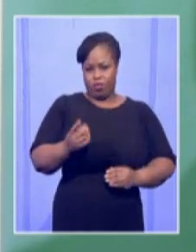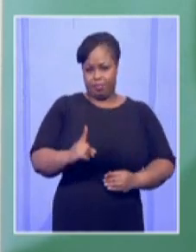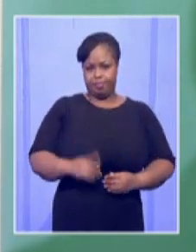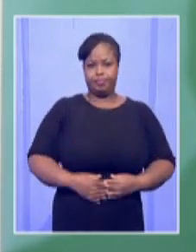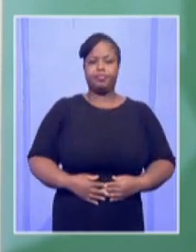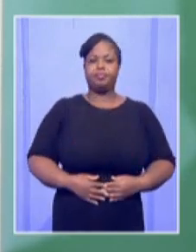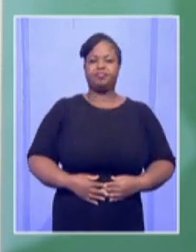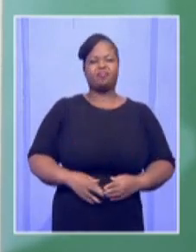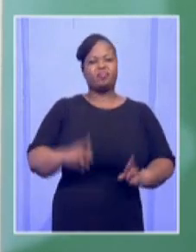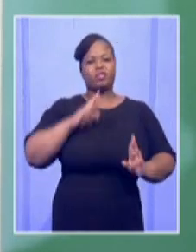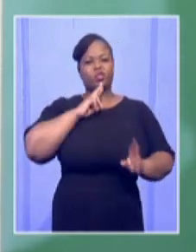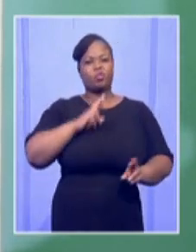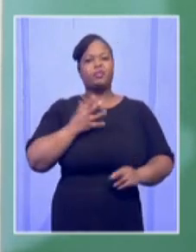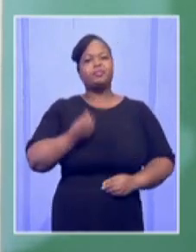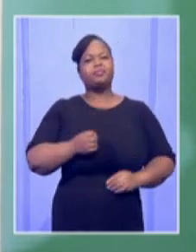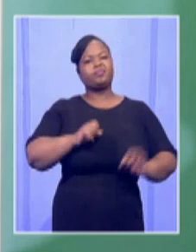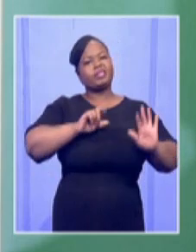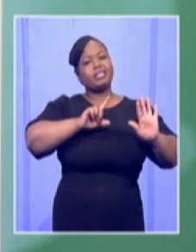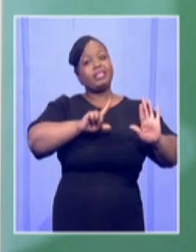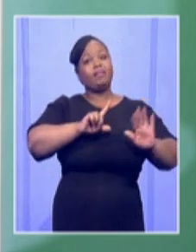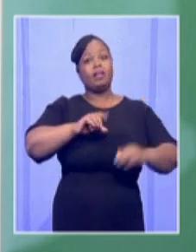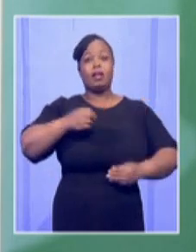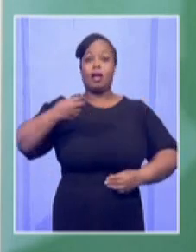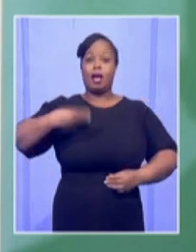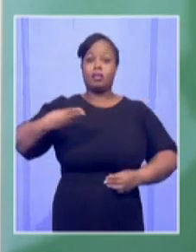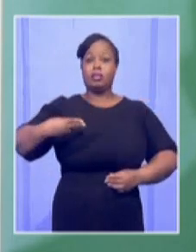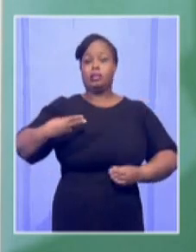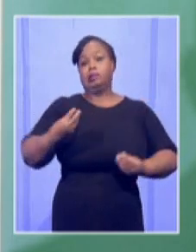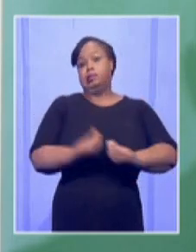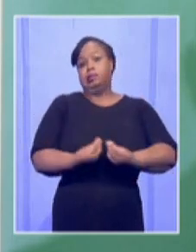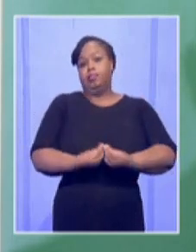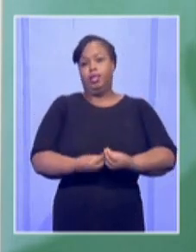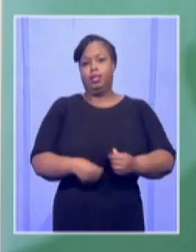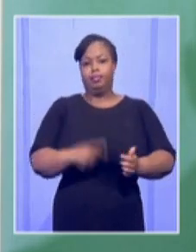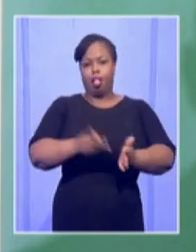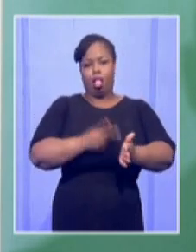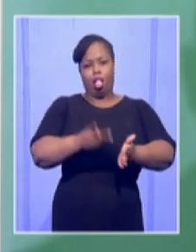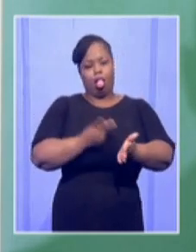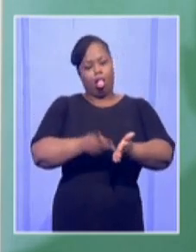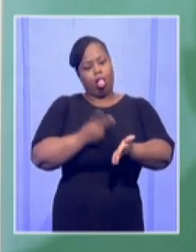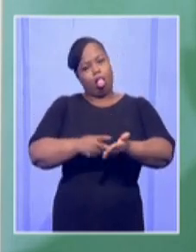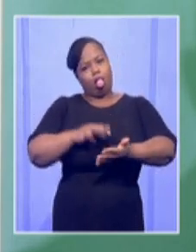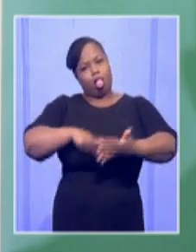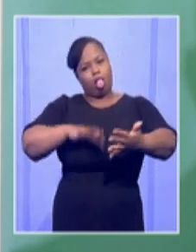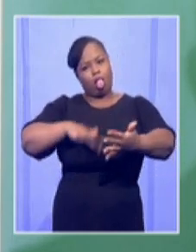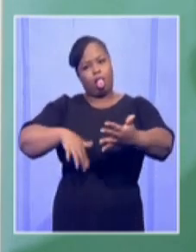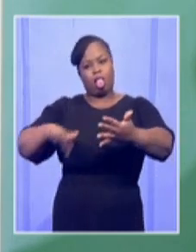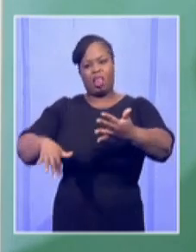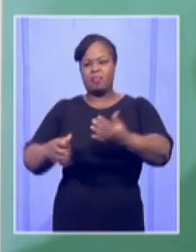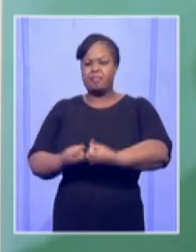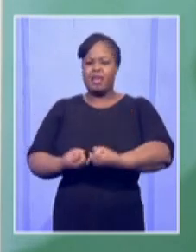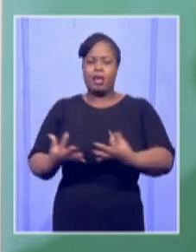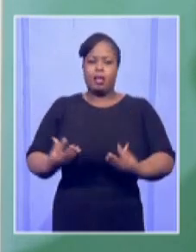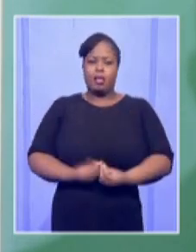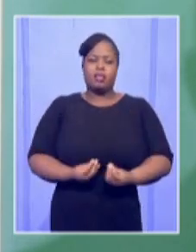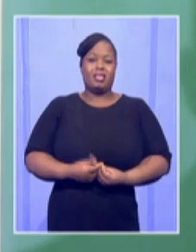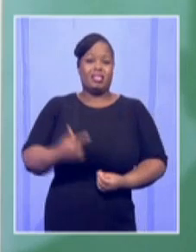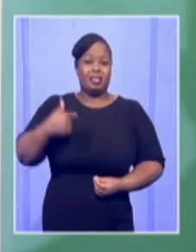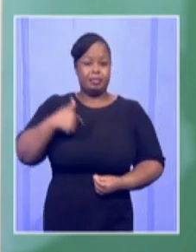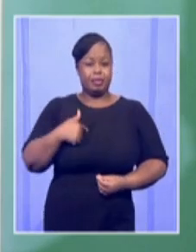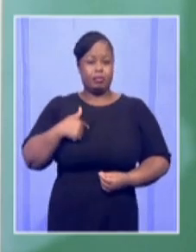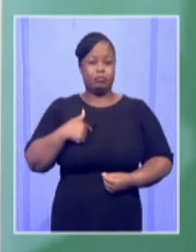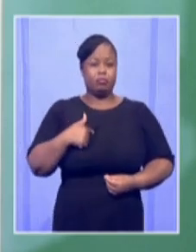has some 700 and something pages. It covers a whole range of themes. I'm not going to